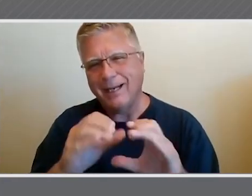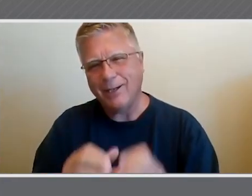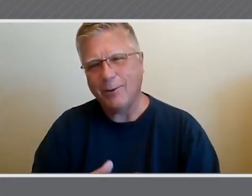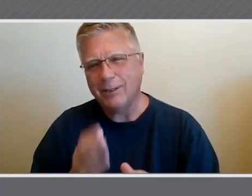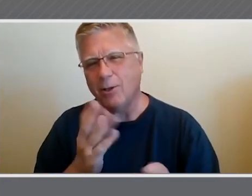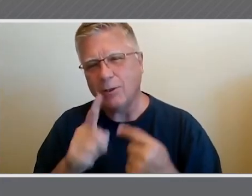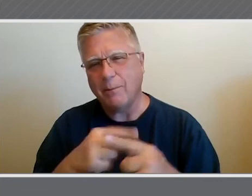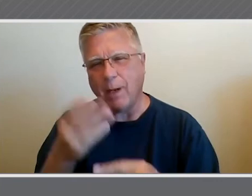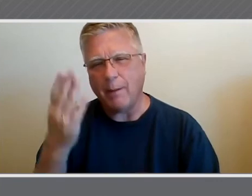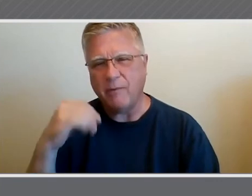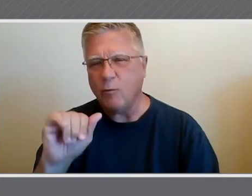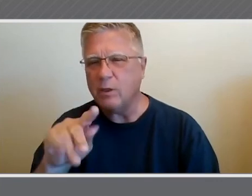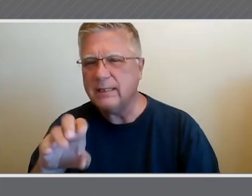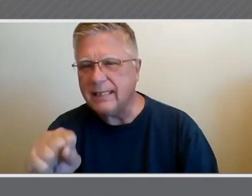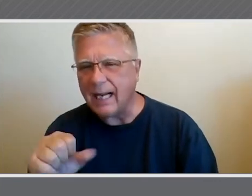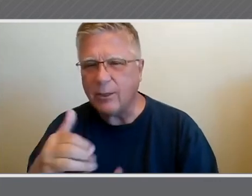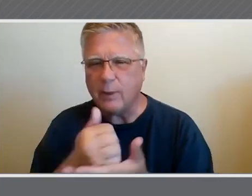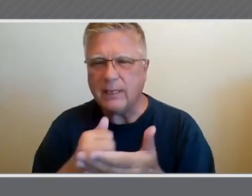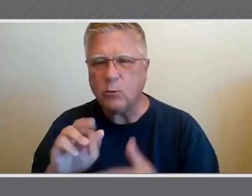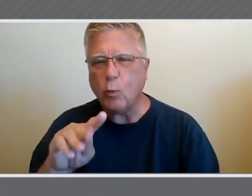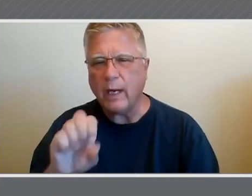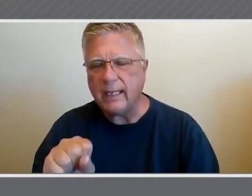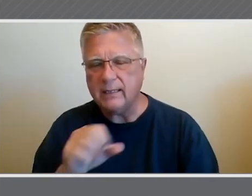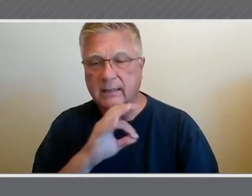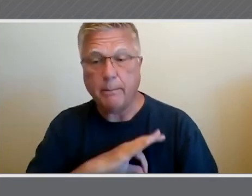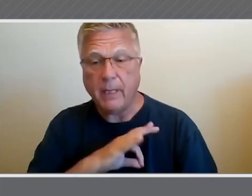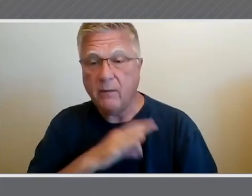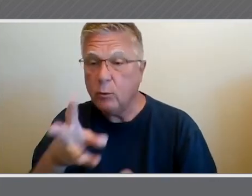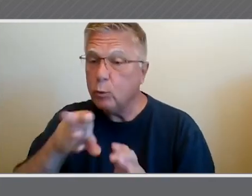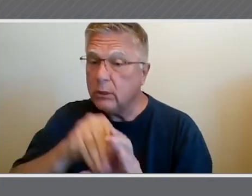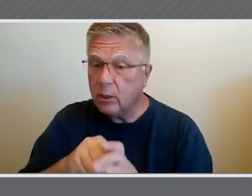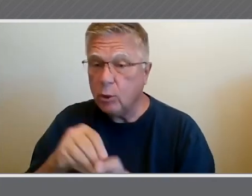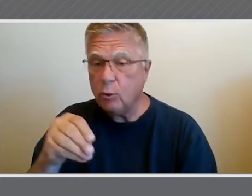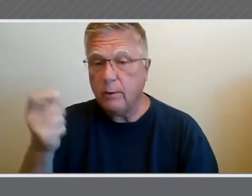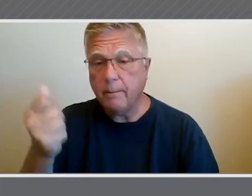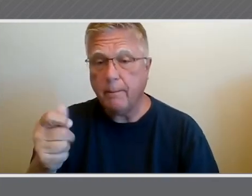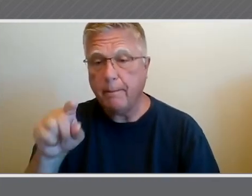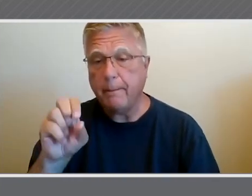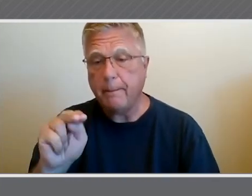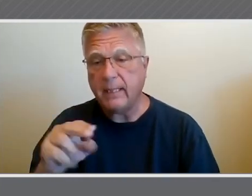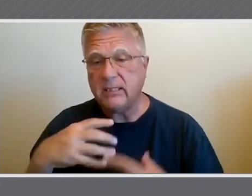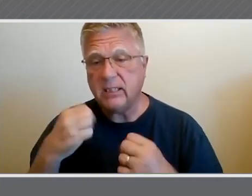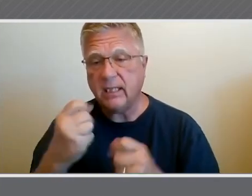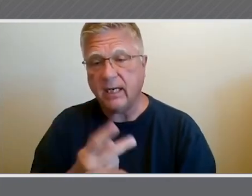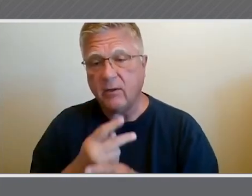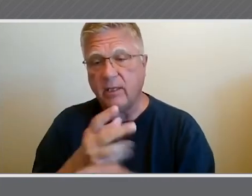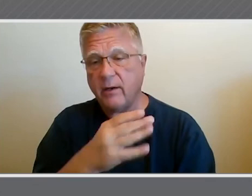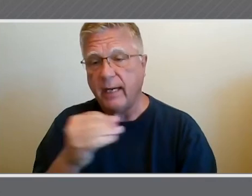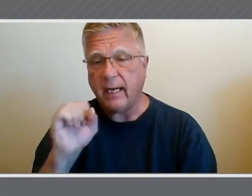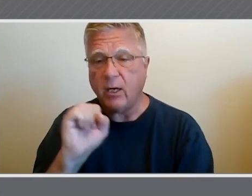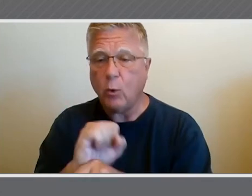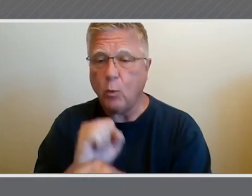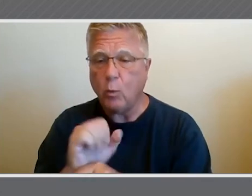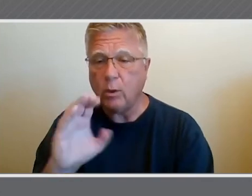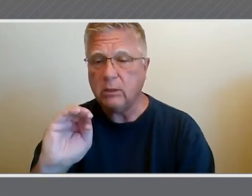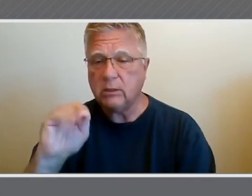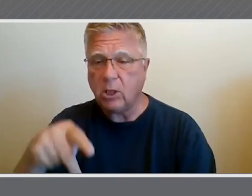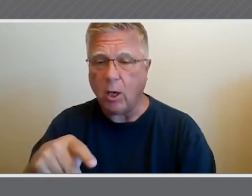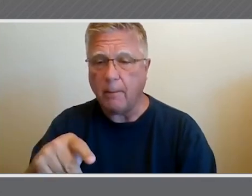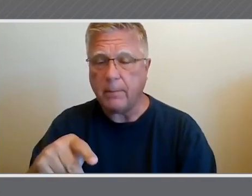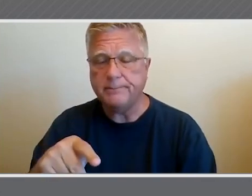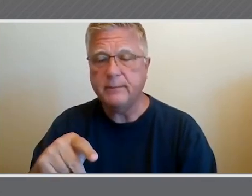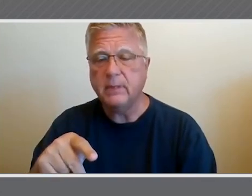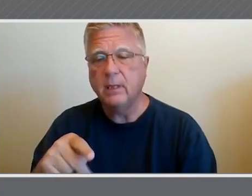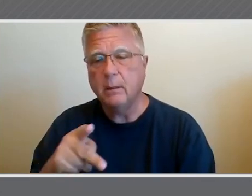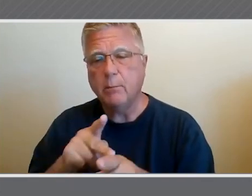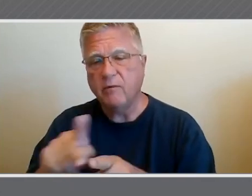earlier. So salaries and wages, benefits, which includes pension, healthcare, and workers' comp,